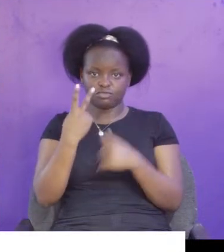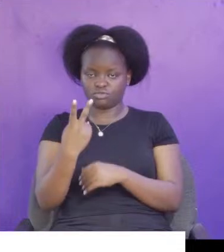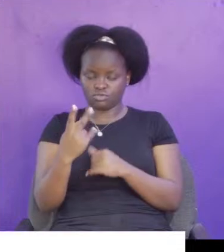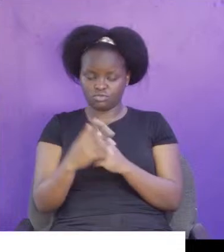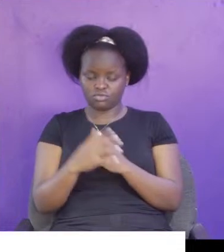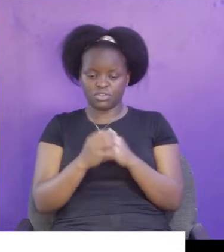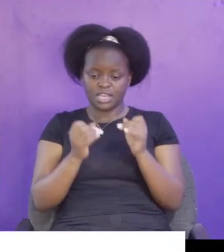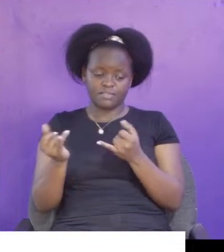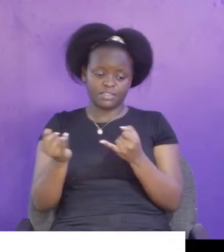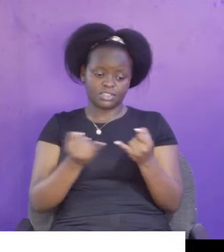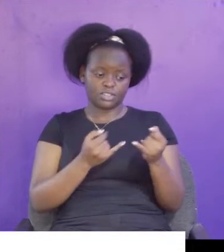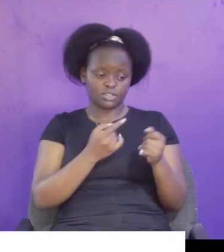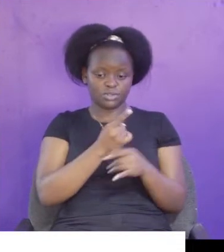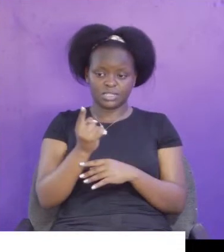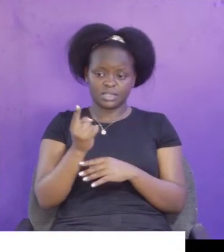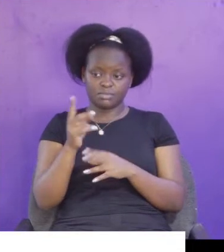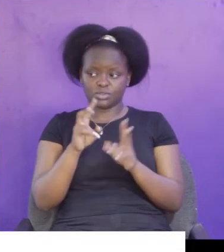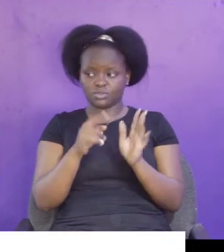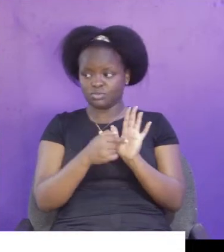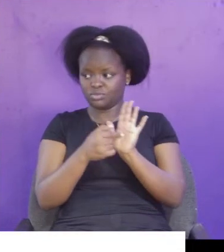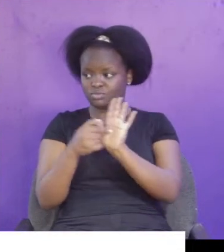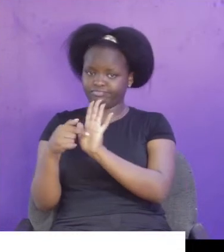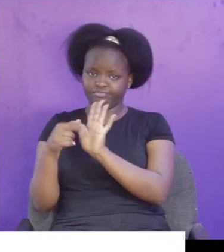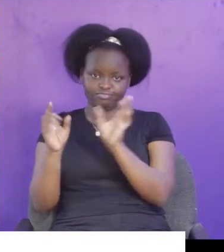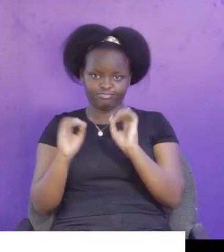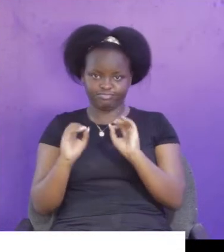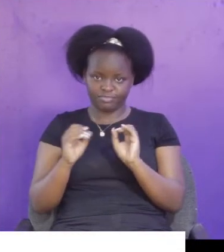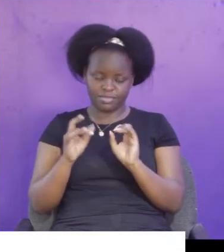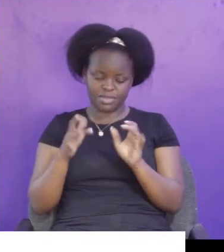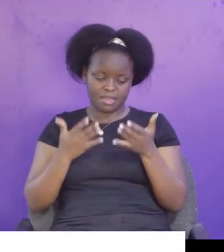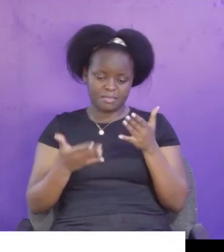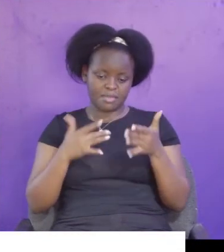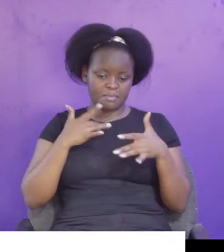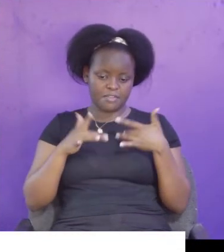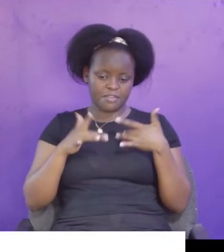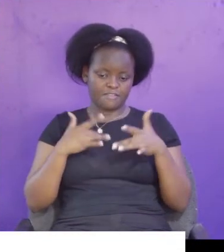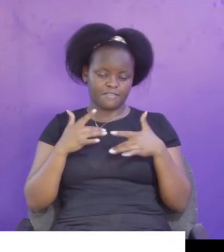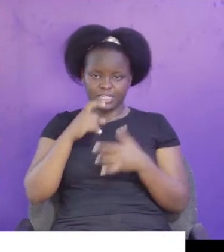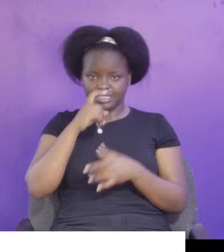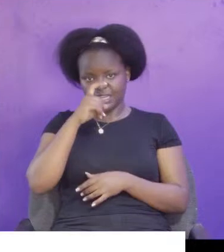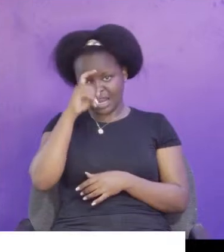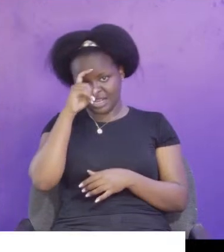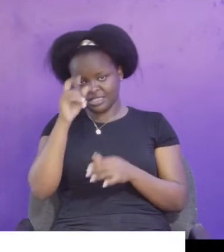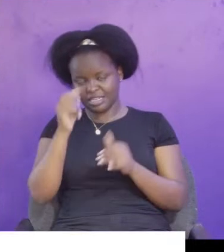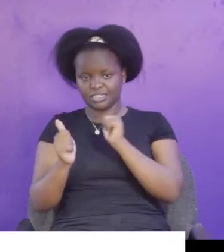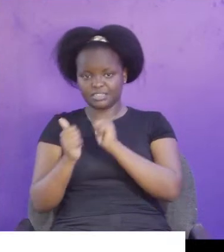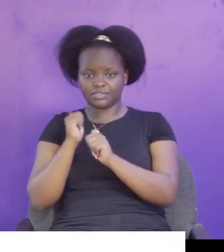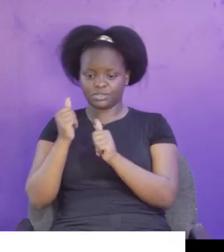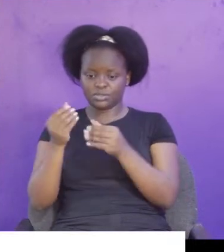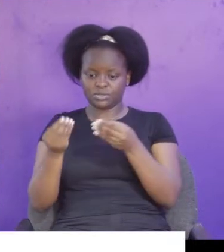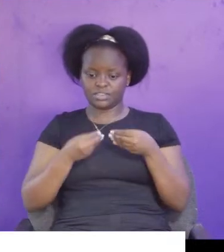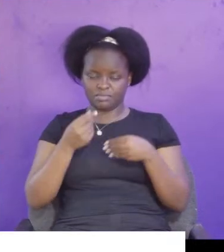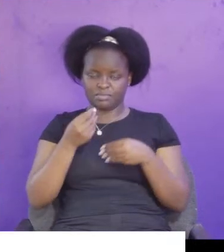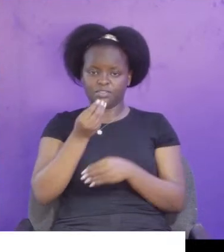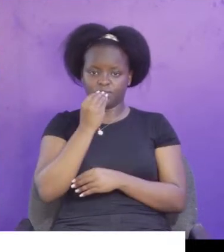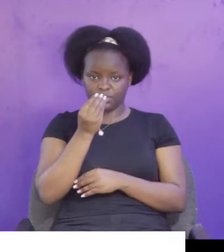introduce them to you, they might feel jealous and refuse to give me food.